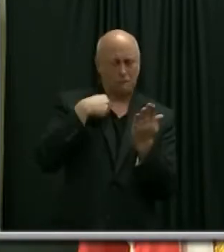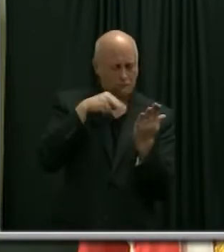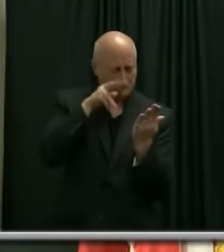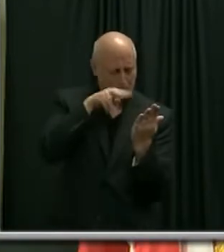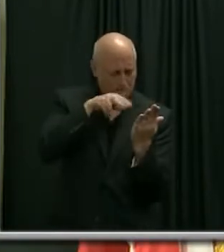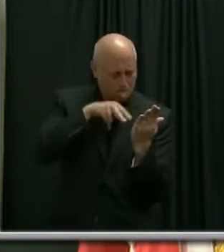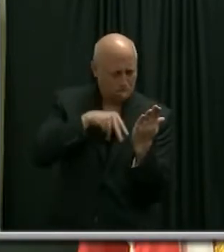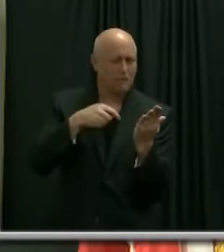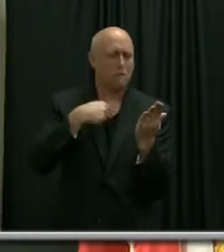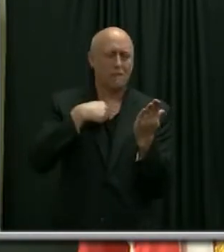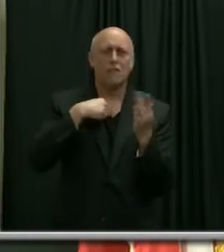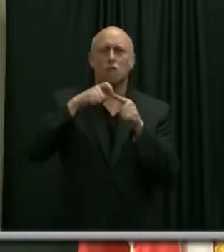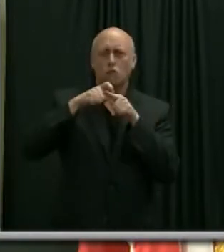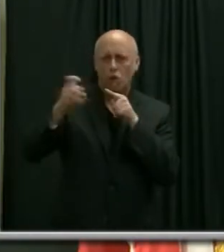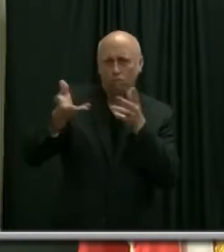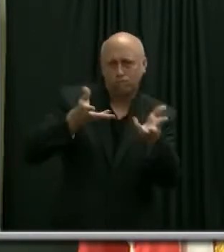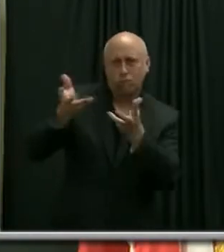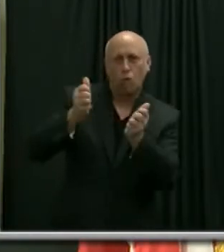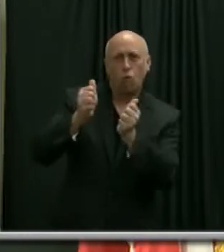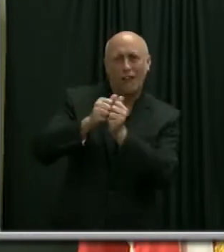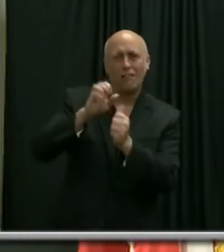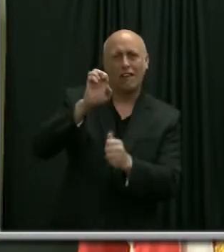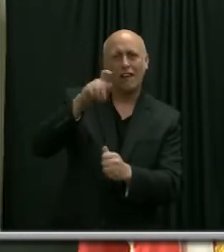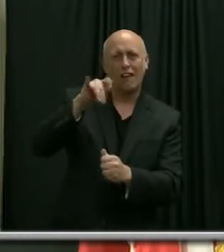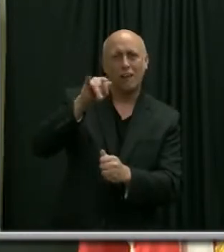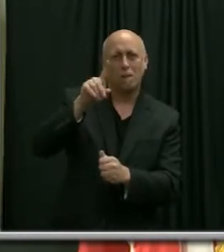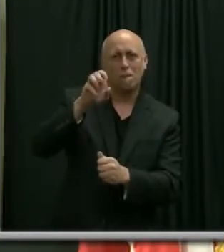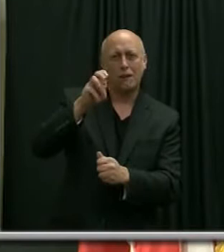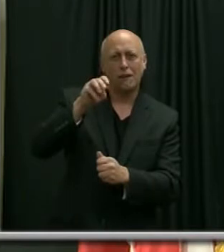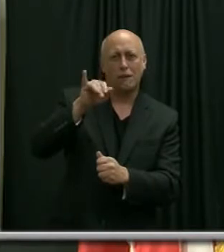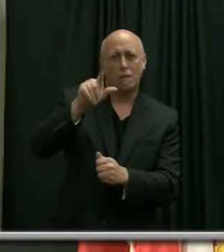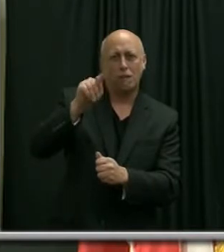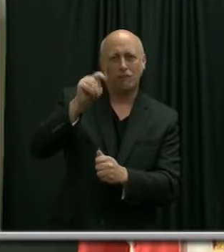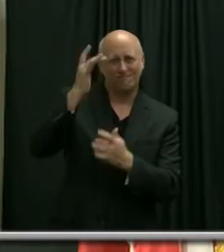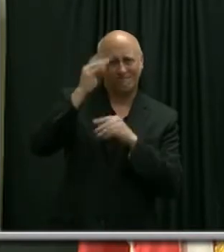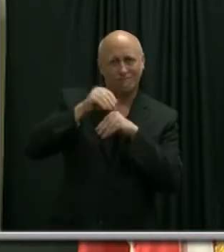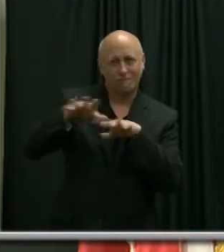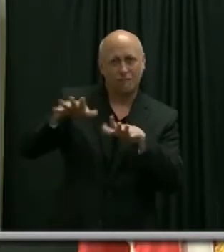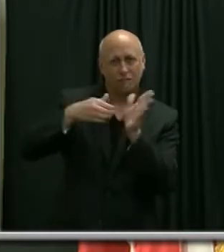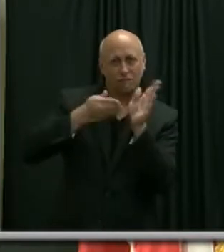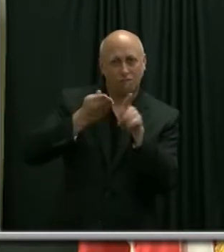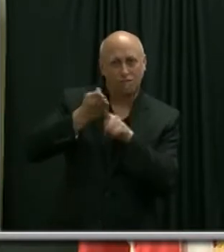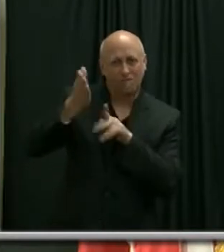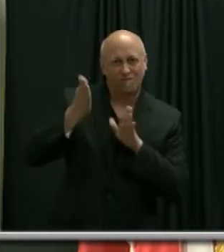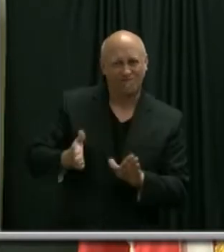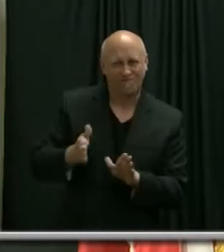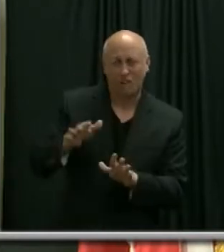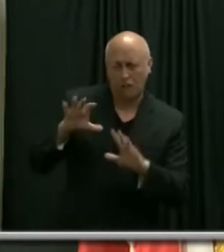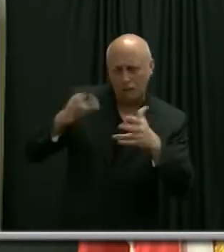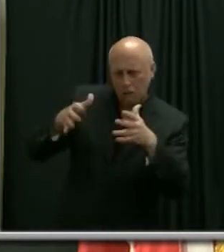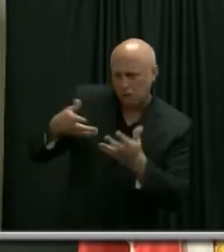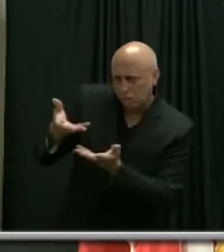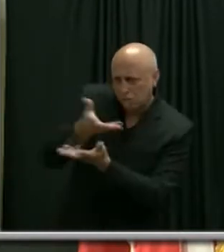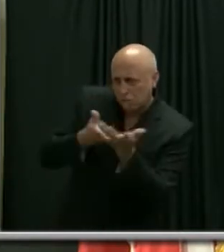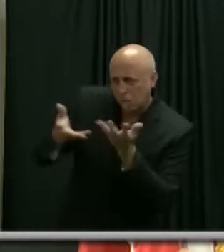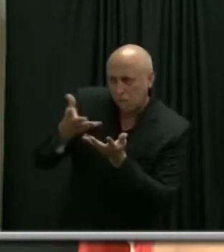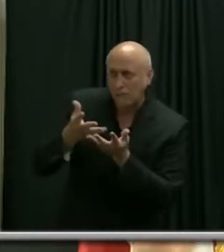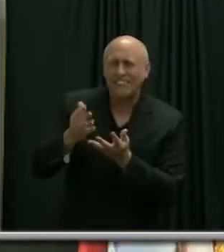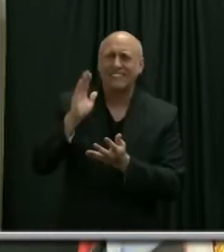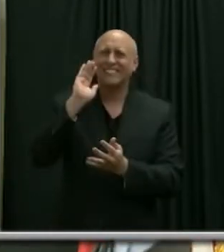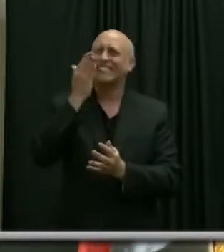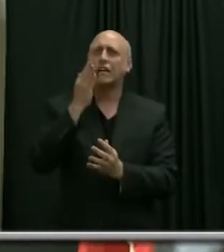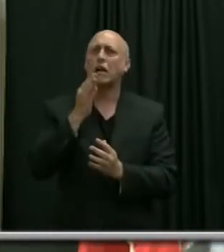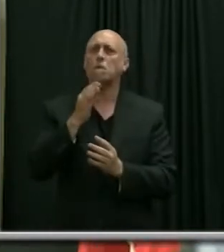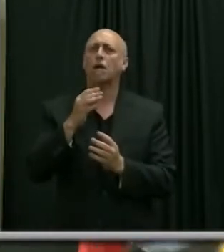dialogue with our epidemiologists. And what they explained to me is that there was some kind of backlog